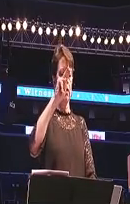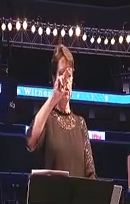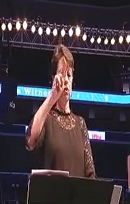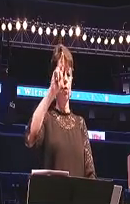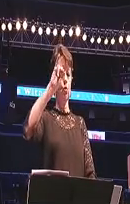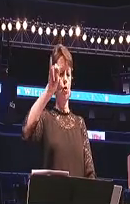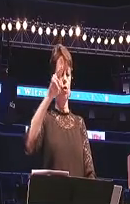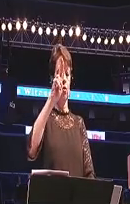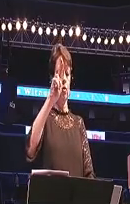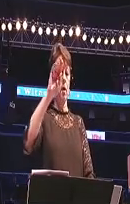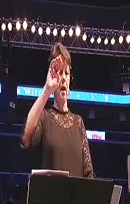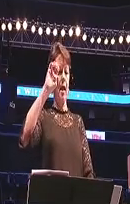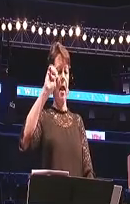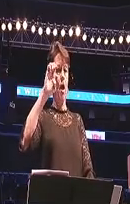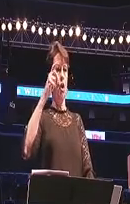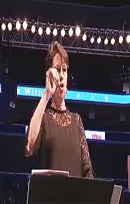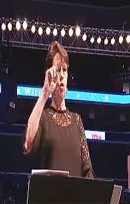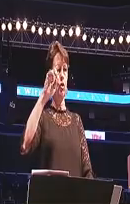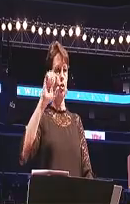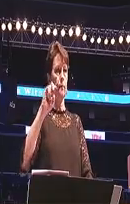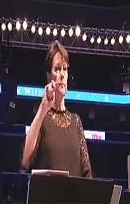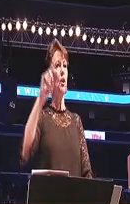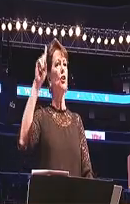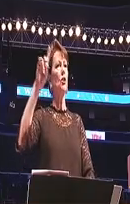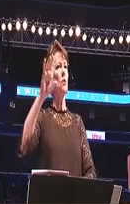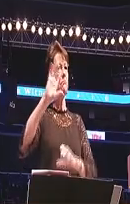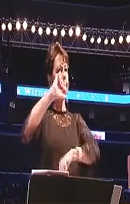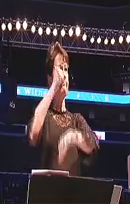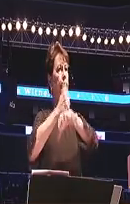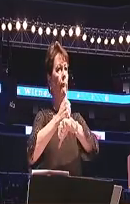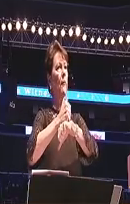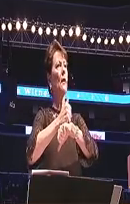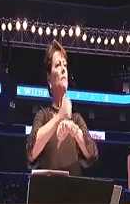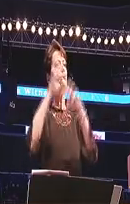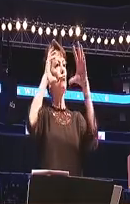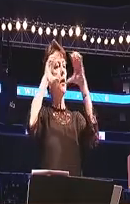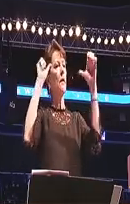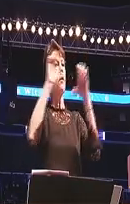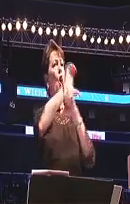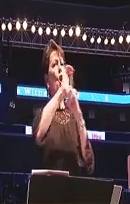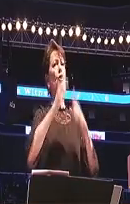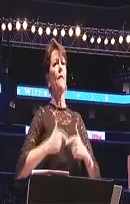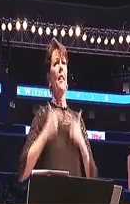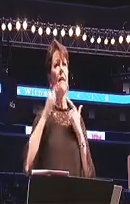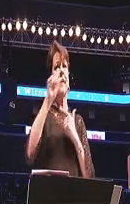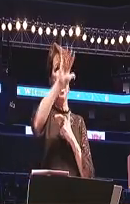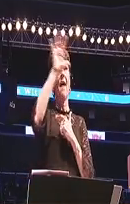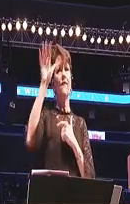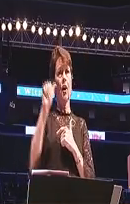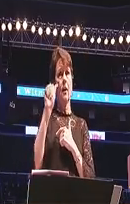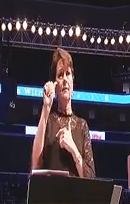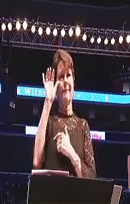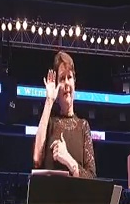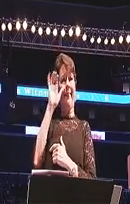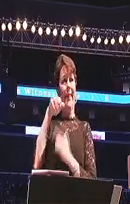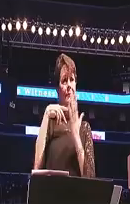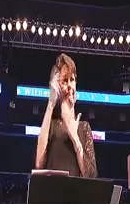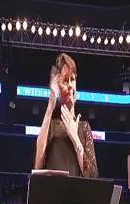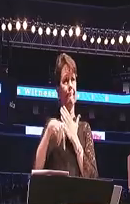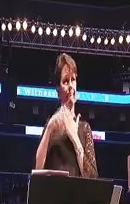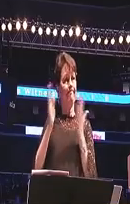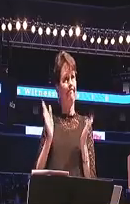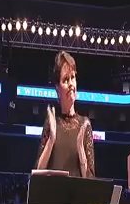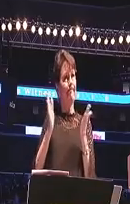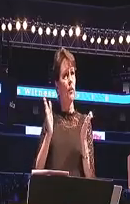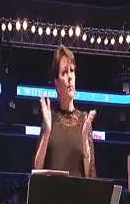She is the founder and president of Culture of Life Africa. This is an initiative that is dedicated to the promotion of